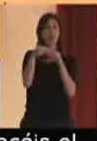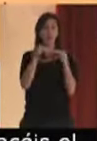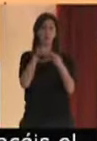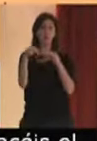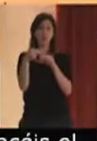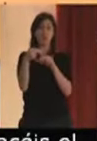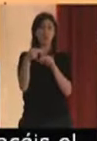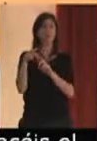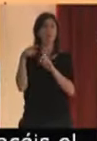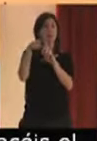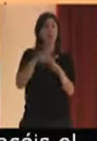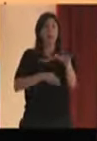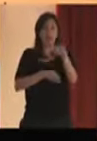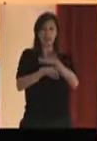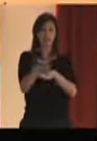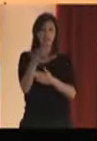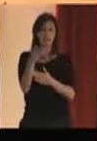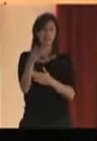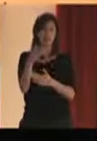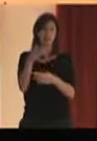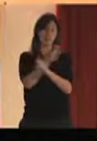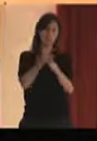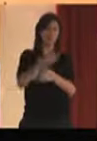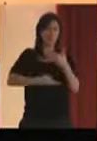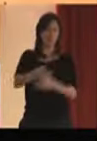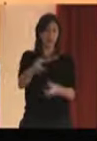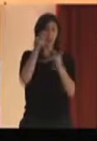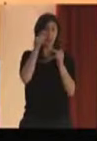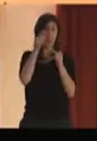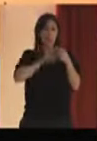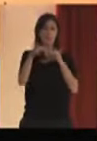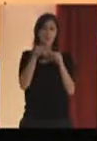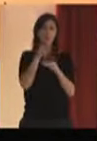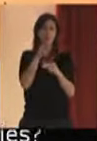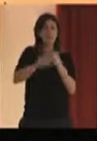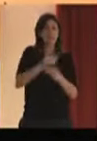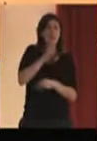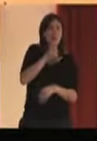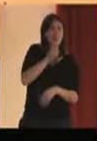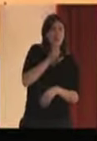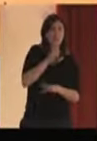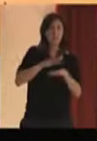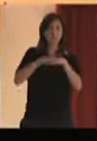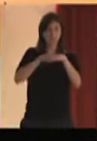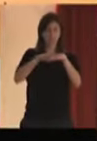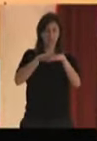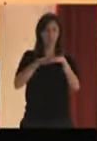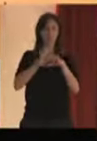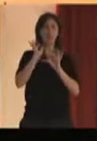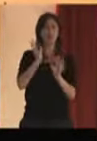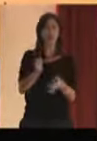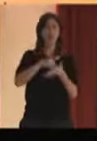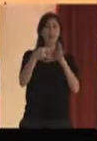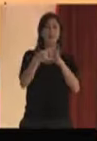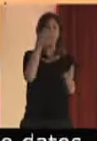the puzzles so that they can be used by the visually impaired? Okay. I'm really